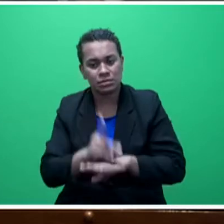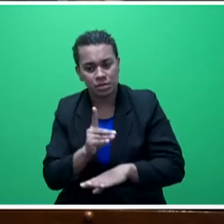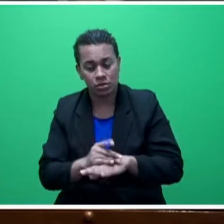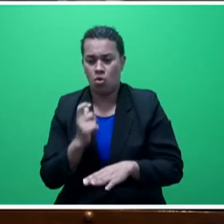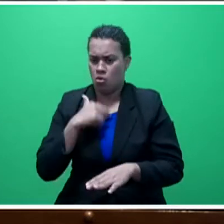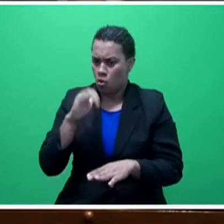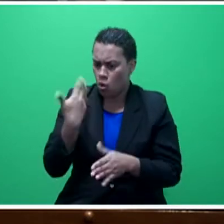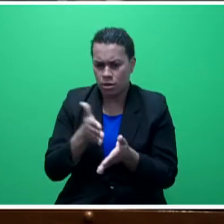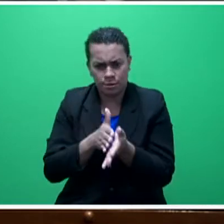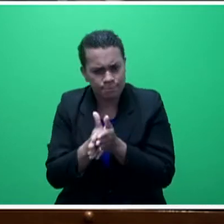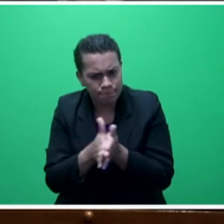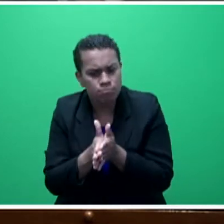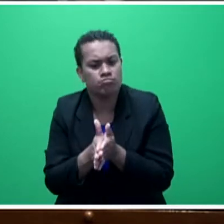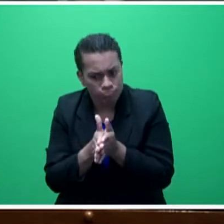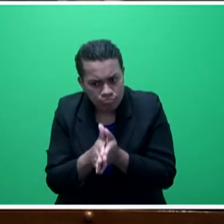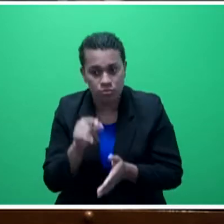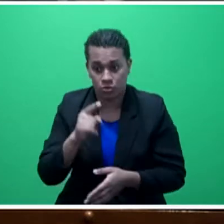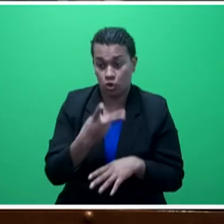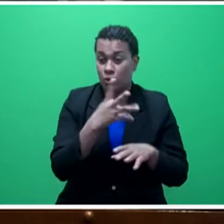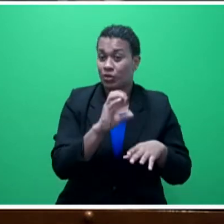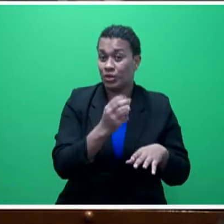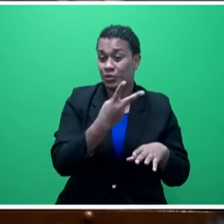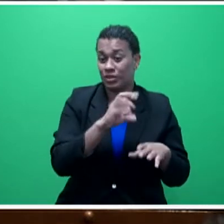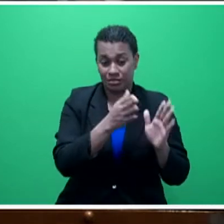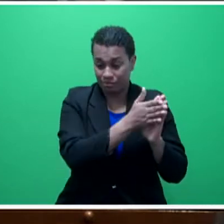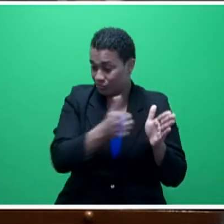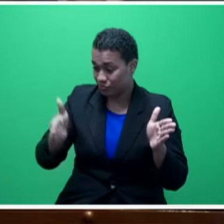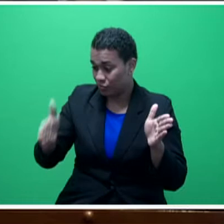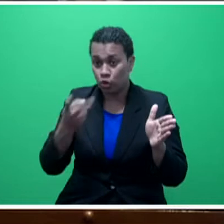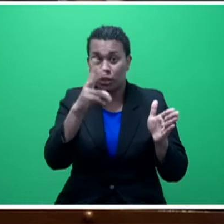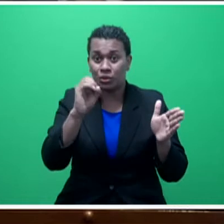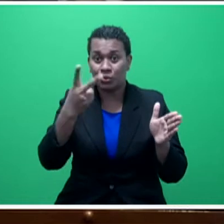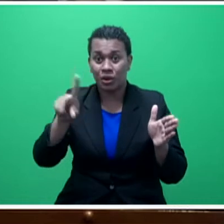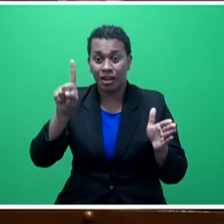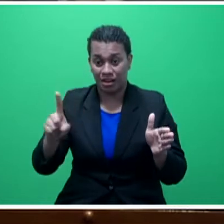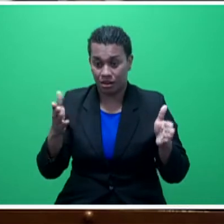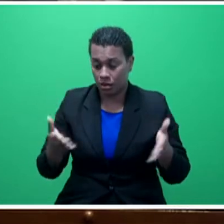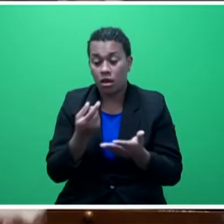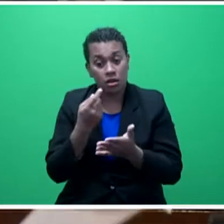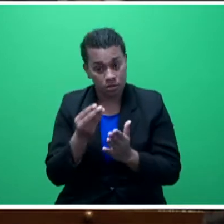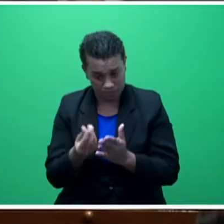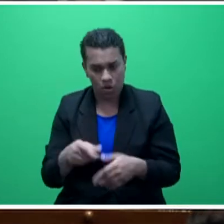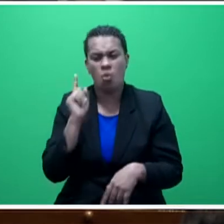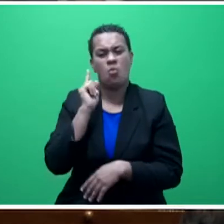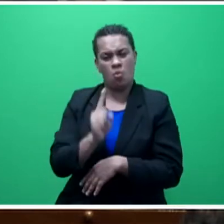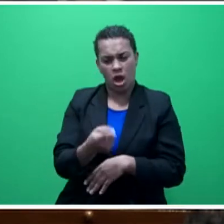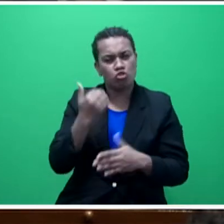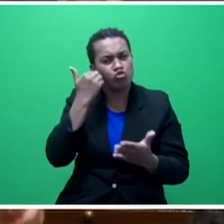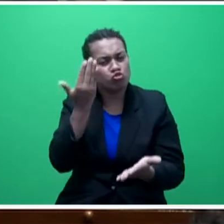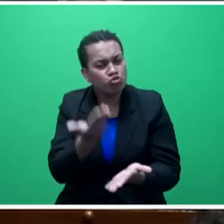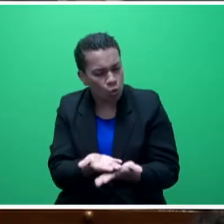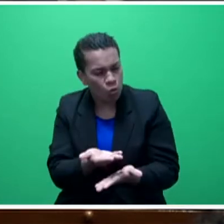2021 budget is yet another reminder that the Fijian government has the best interest of its most vulnerable population at